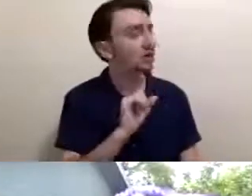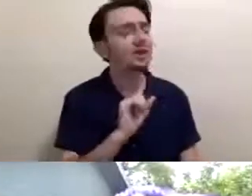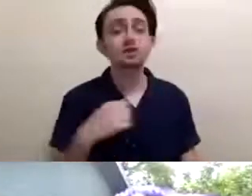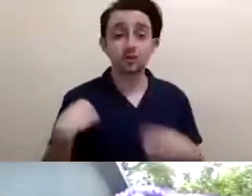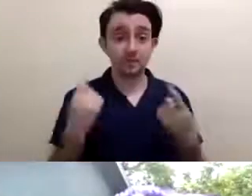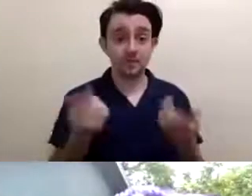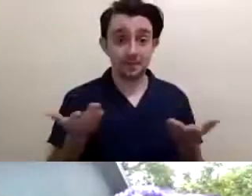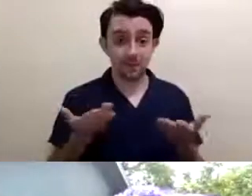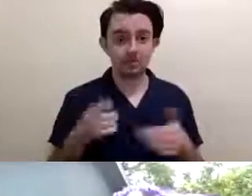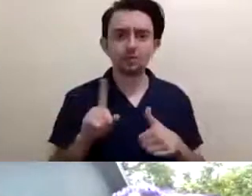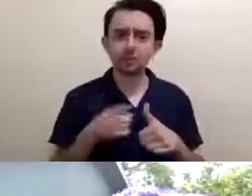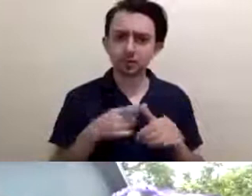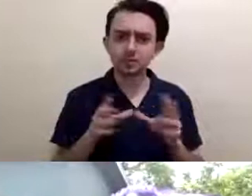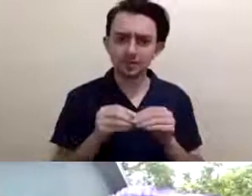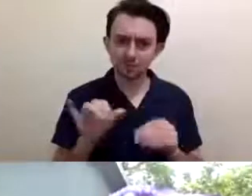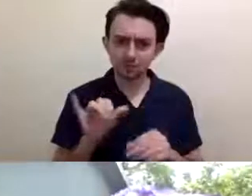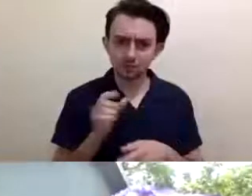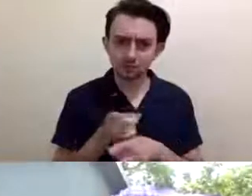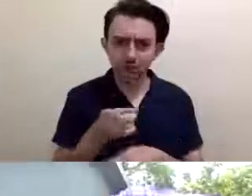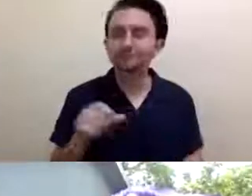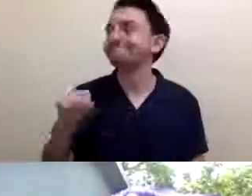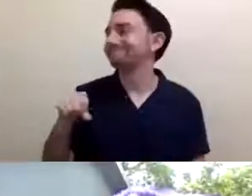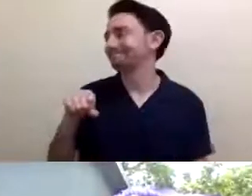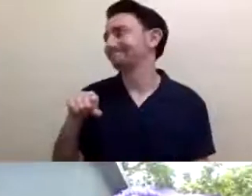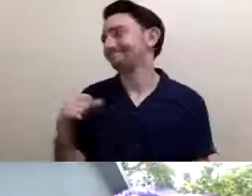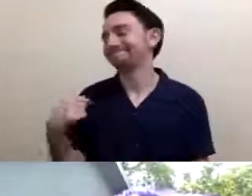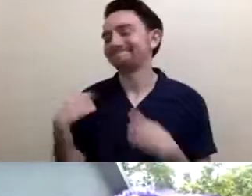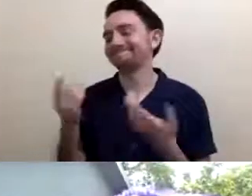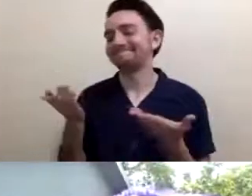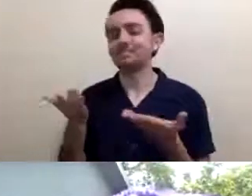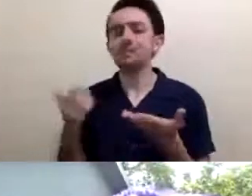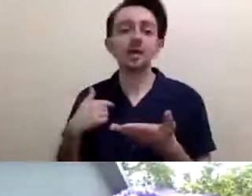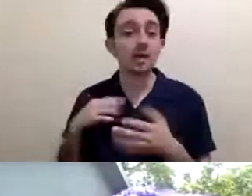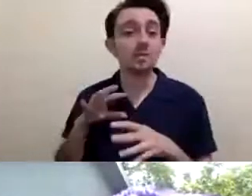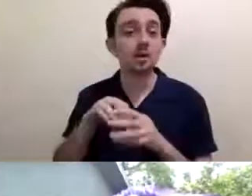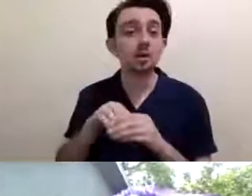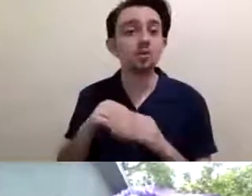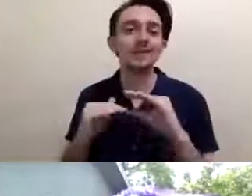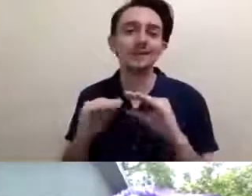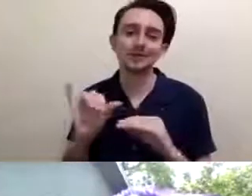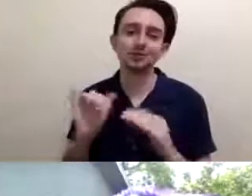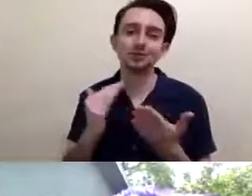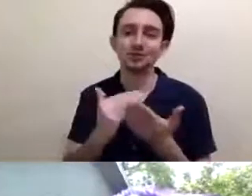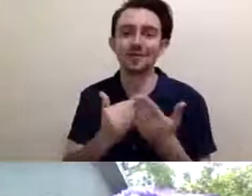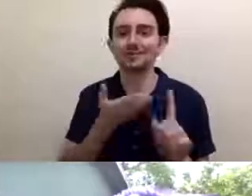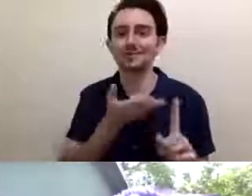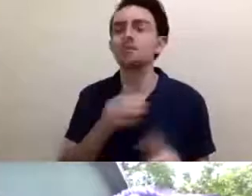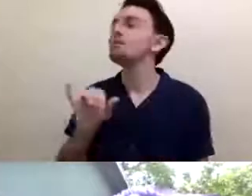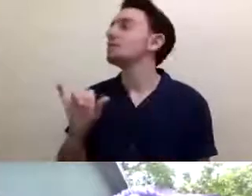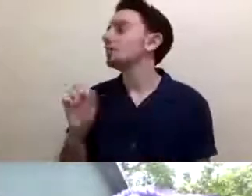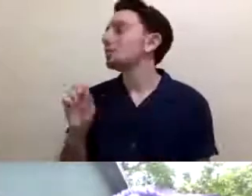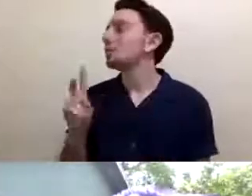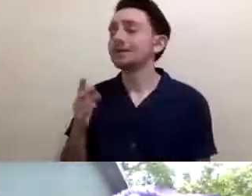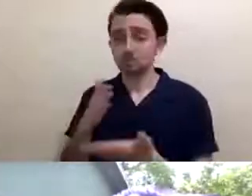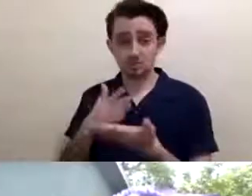us. You were at the first one as well. Yes, I have been, and I'm included in the emails as well. Okay, so some of those